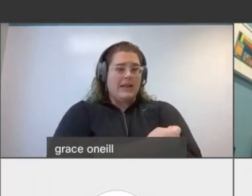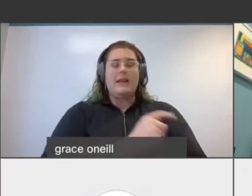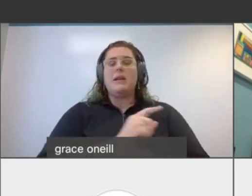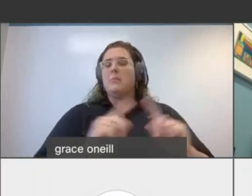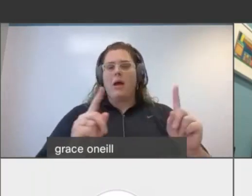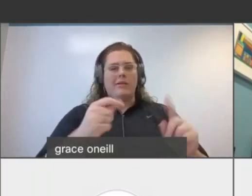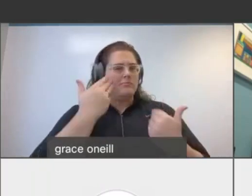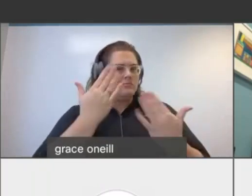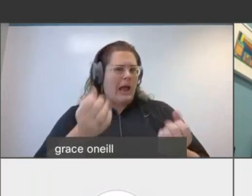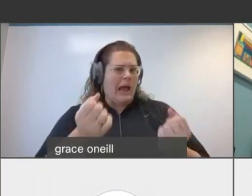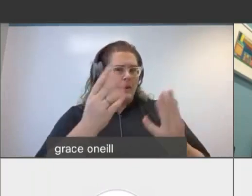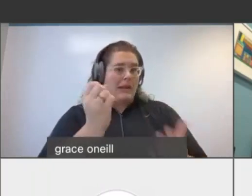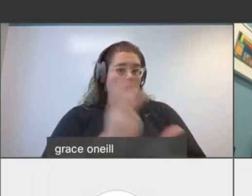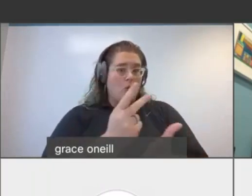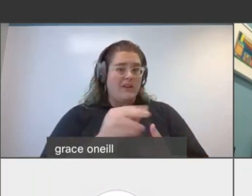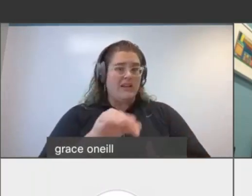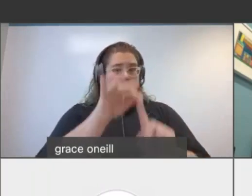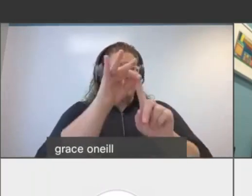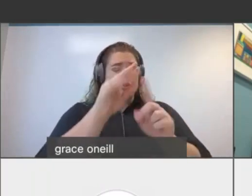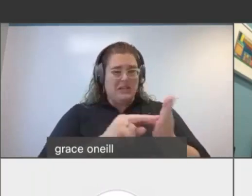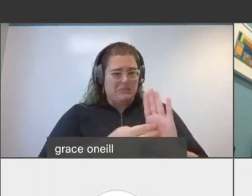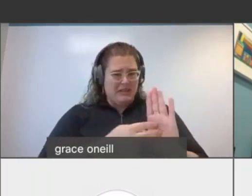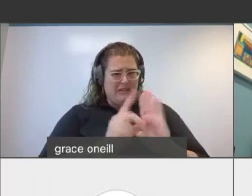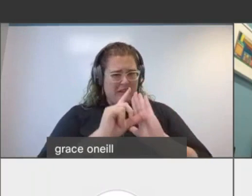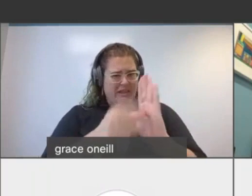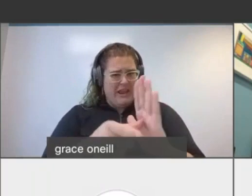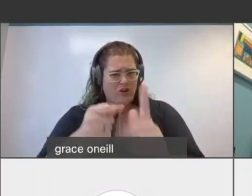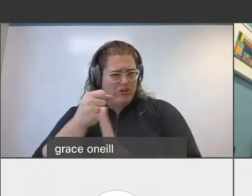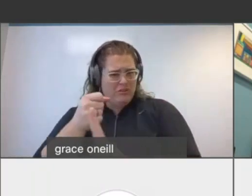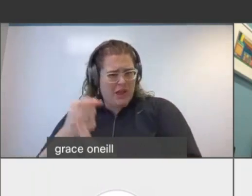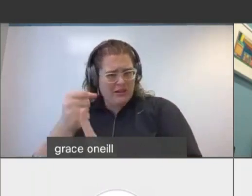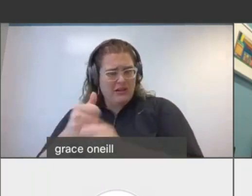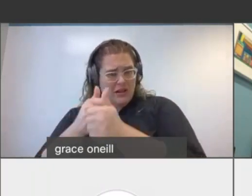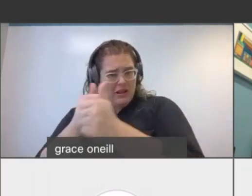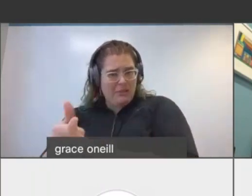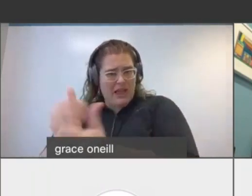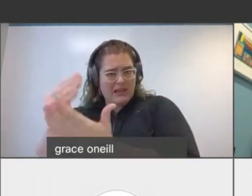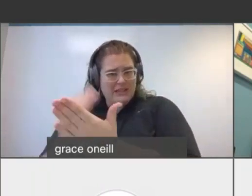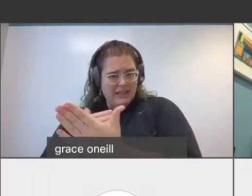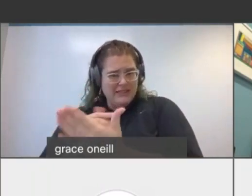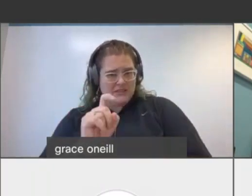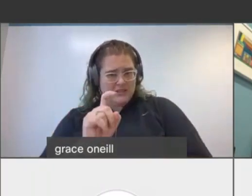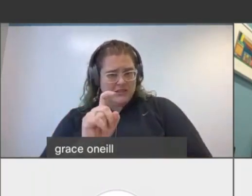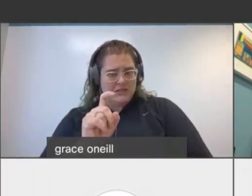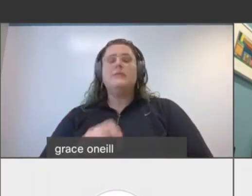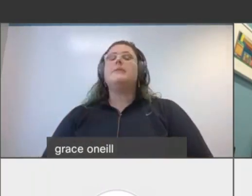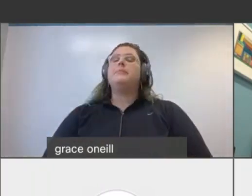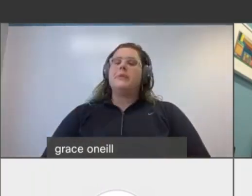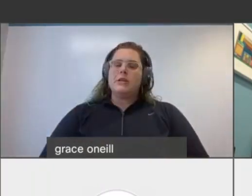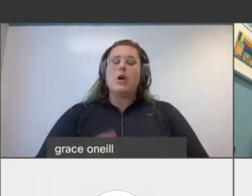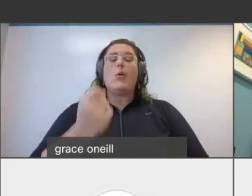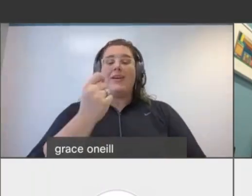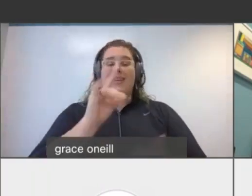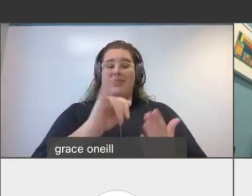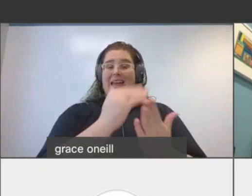exemptions, will that not affect the list of compliance? So the list reflects the percentage